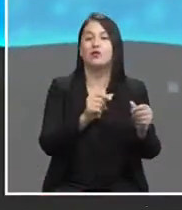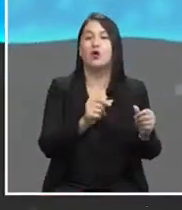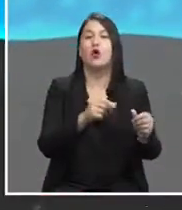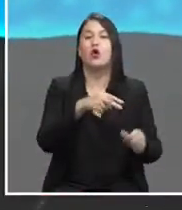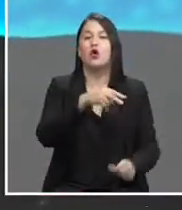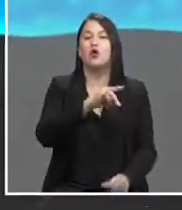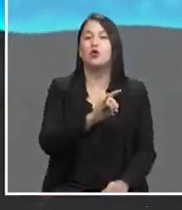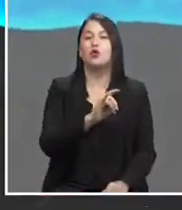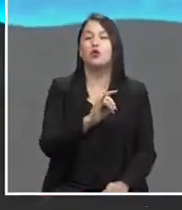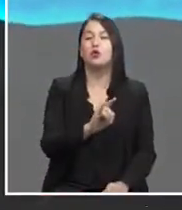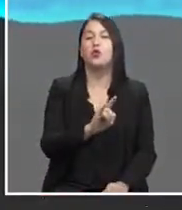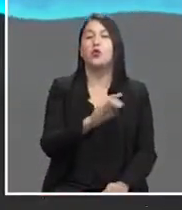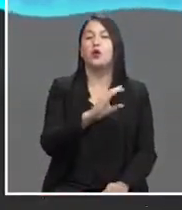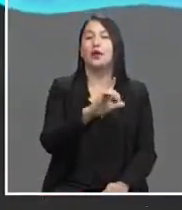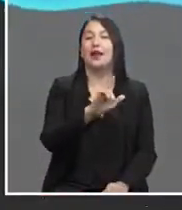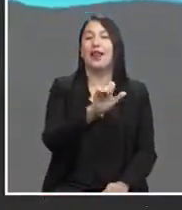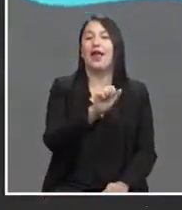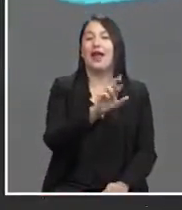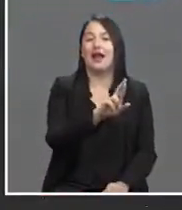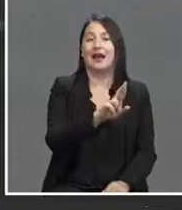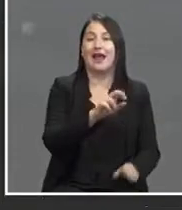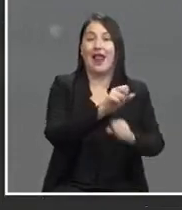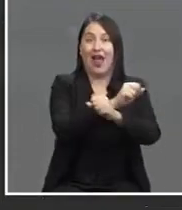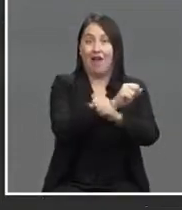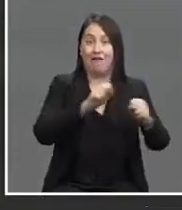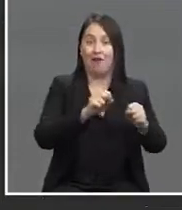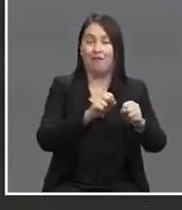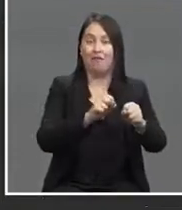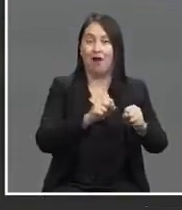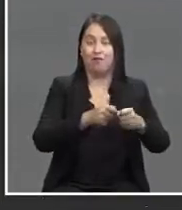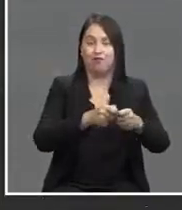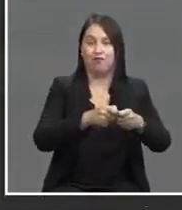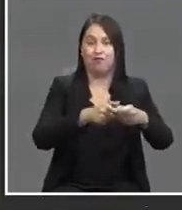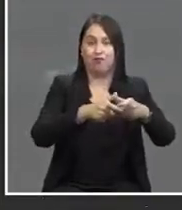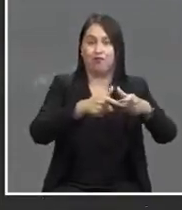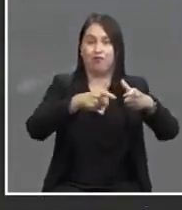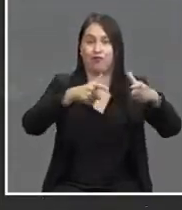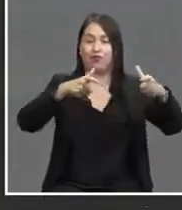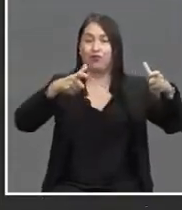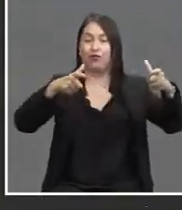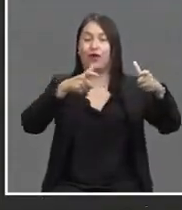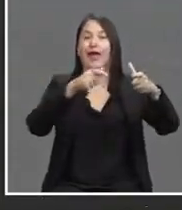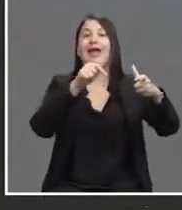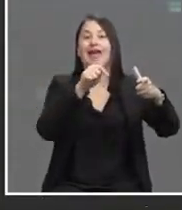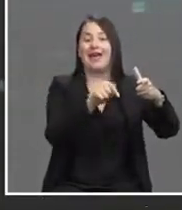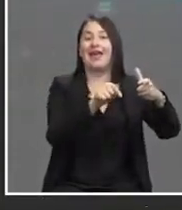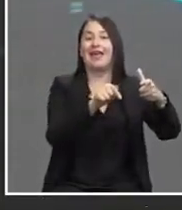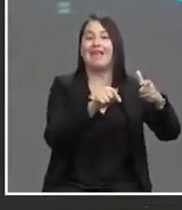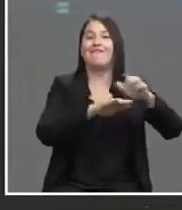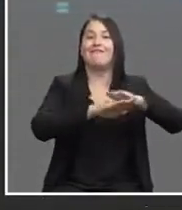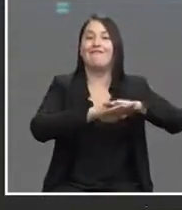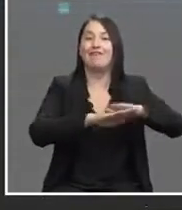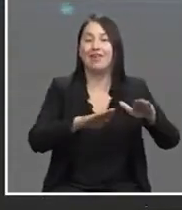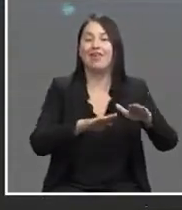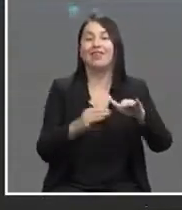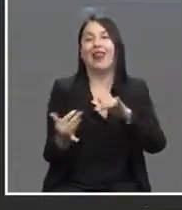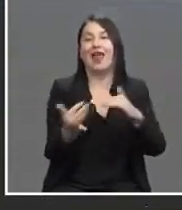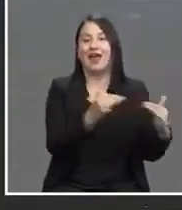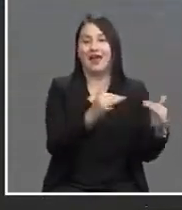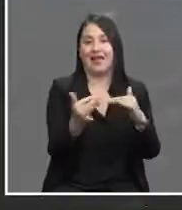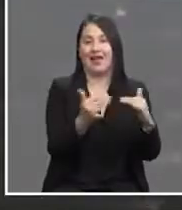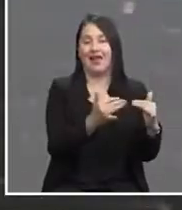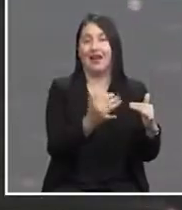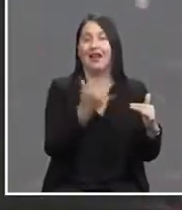the classical war. Why? Because the threat of destruction of humanity was